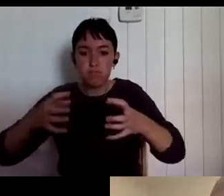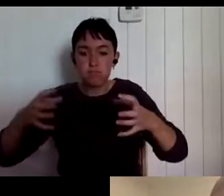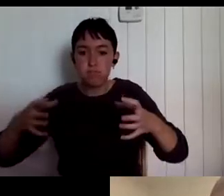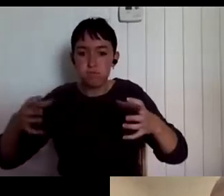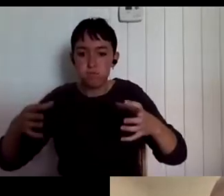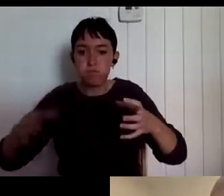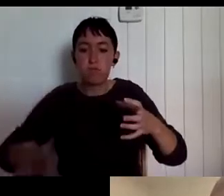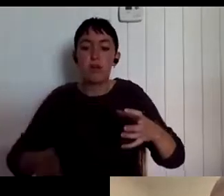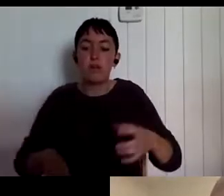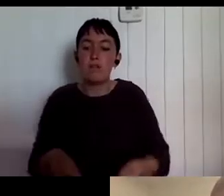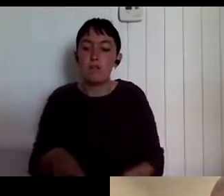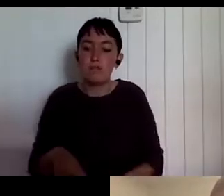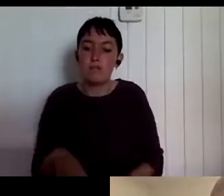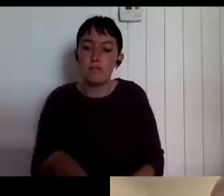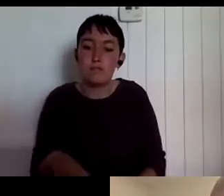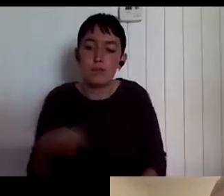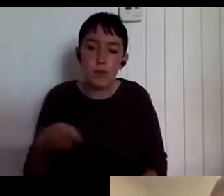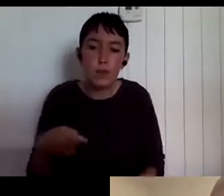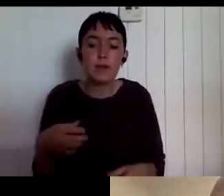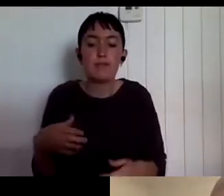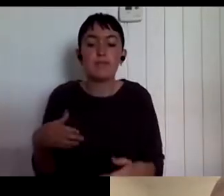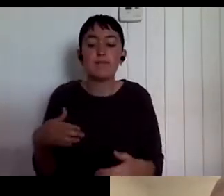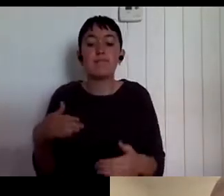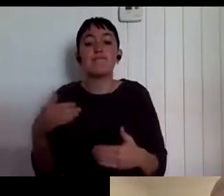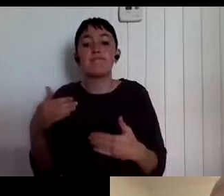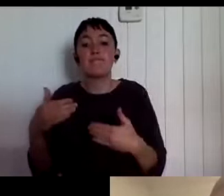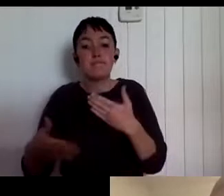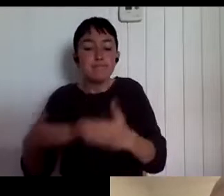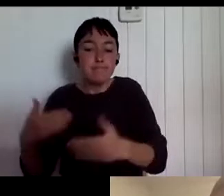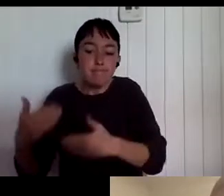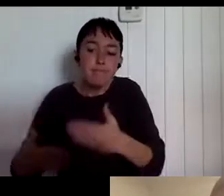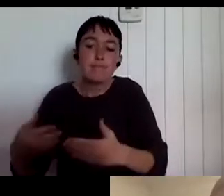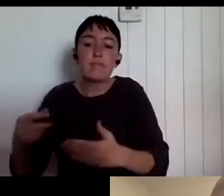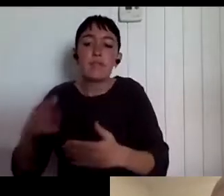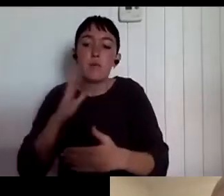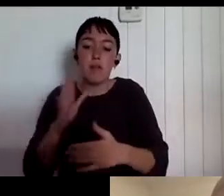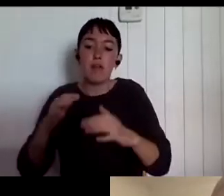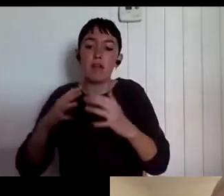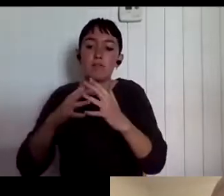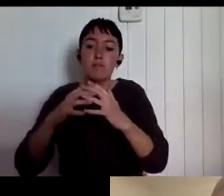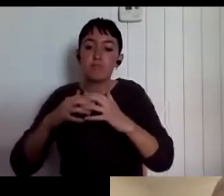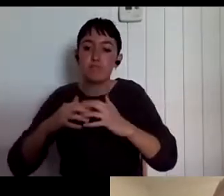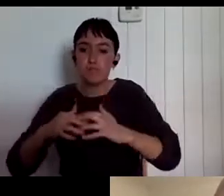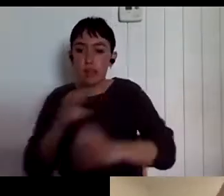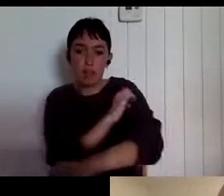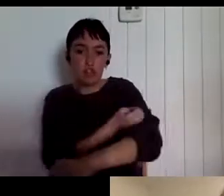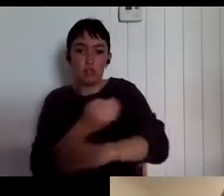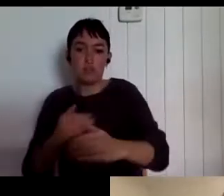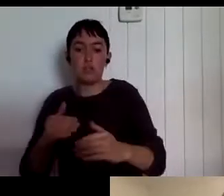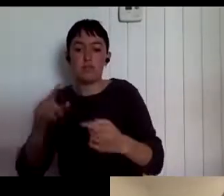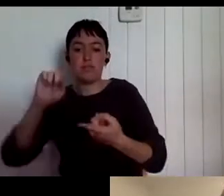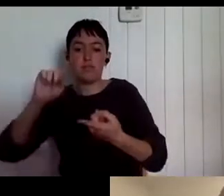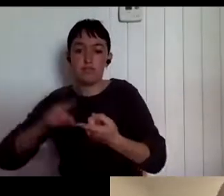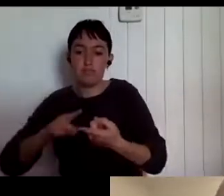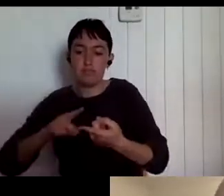huge volume expansion that eventually break apart, and essentially the charge overall starts going down substantially, right? So in